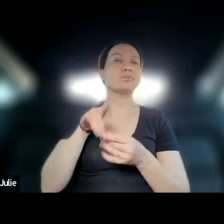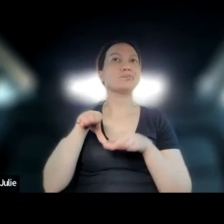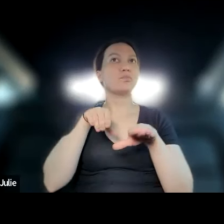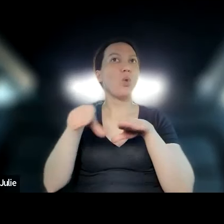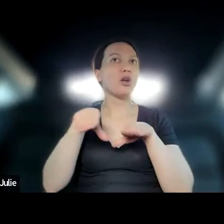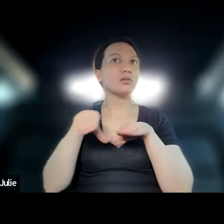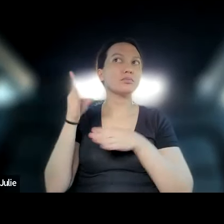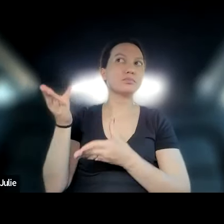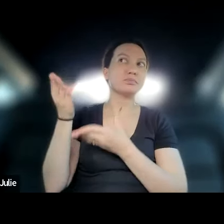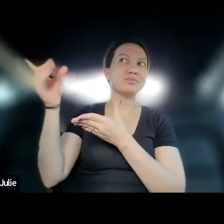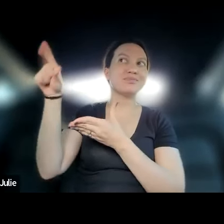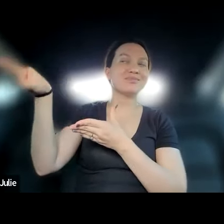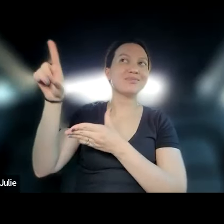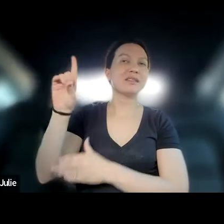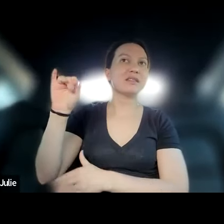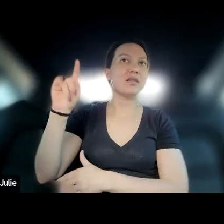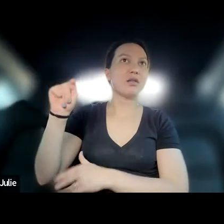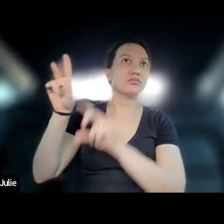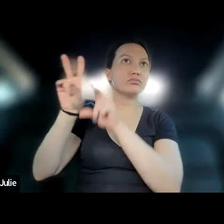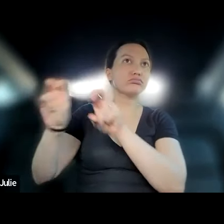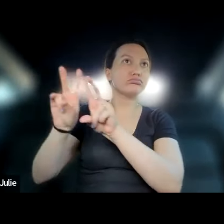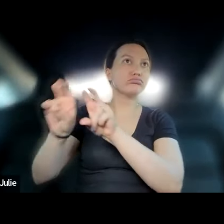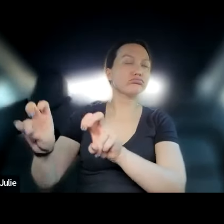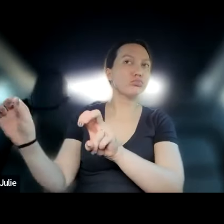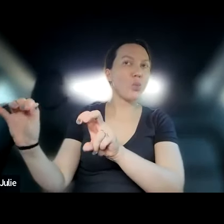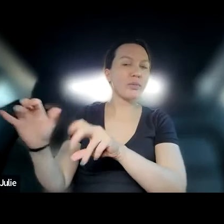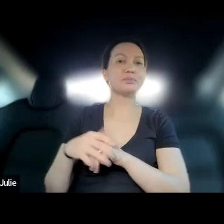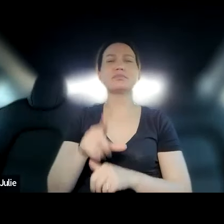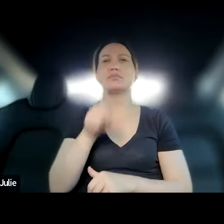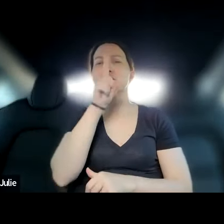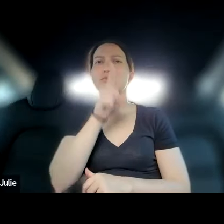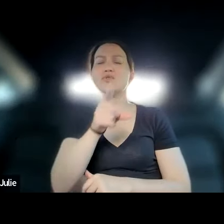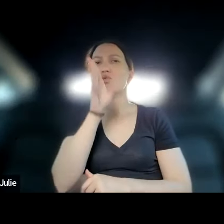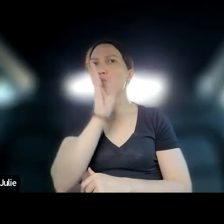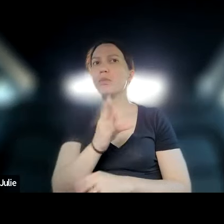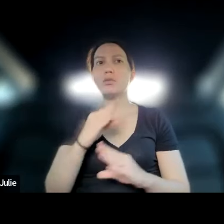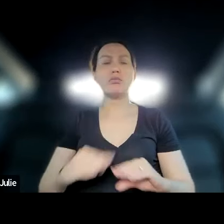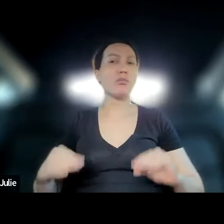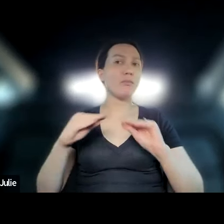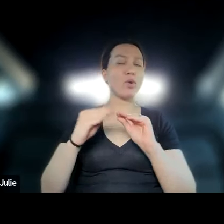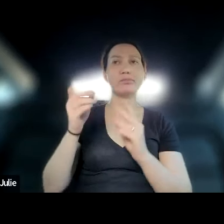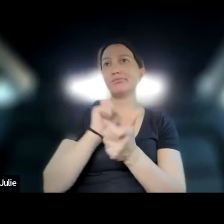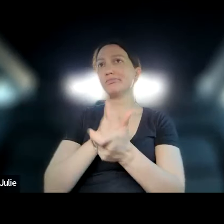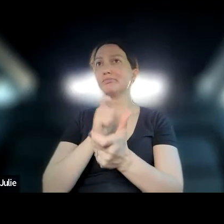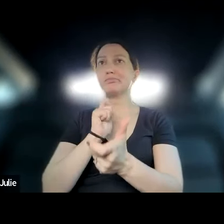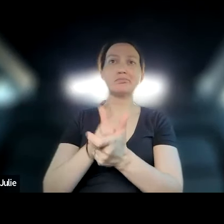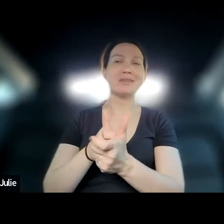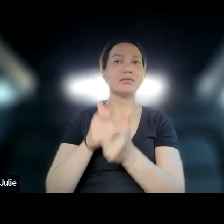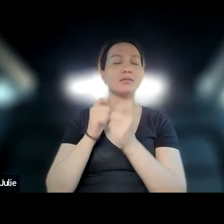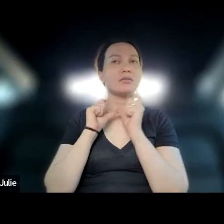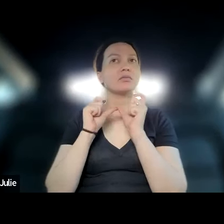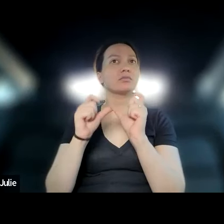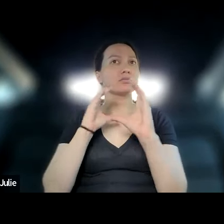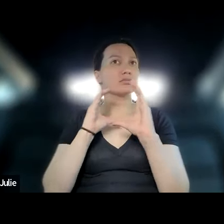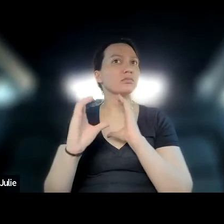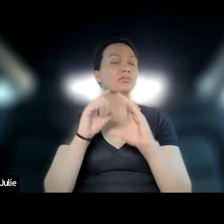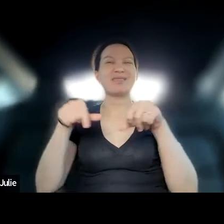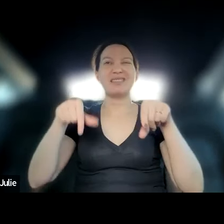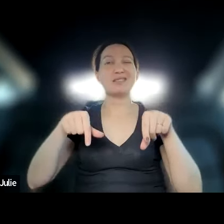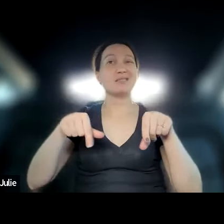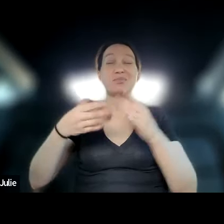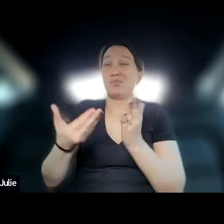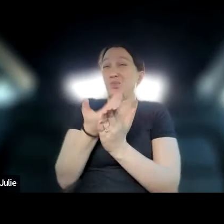be something that DDOT is going to be looking at as well. So I'm sure there will be more updates as we continue those conversations, since this is relatively